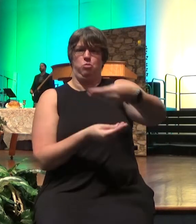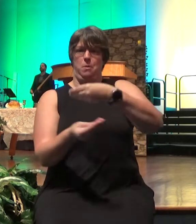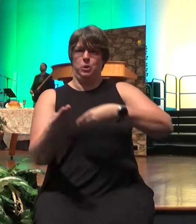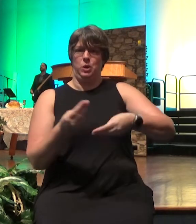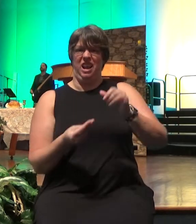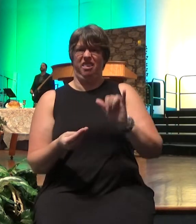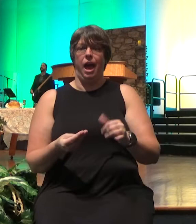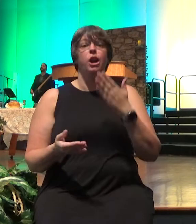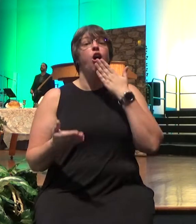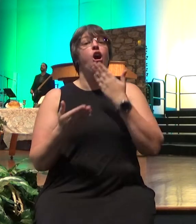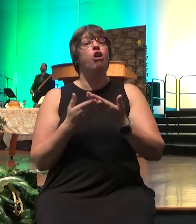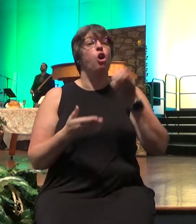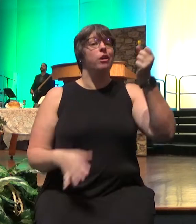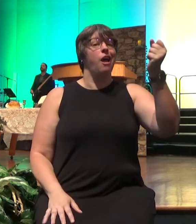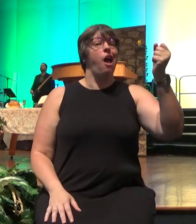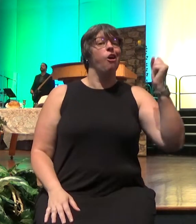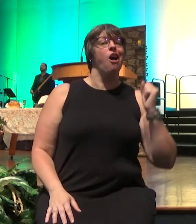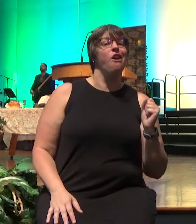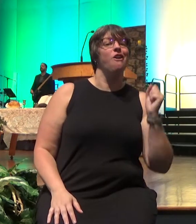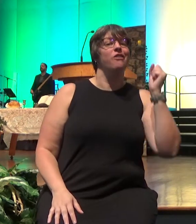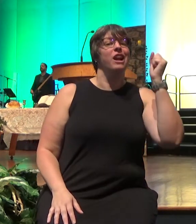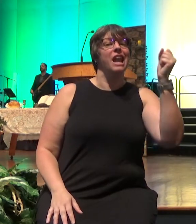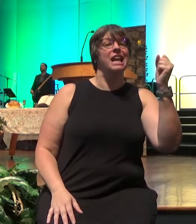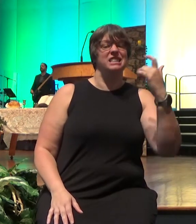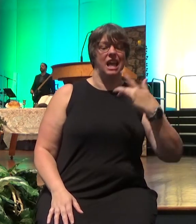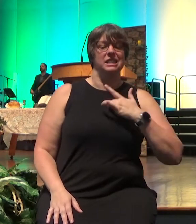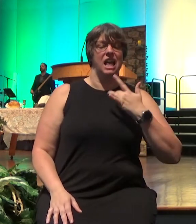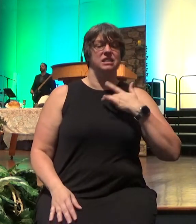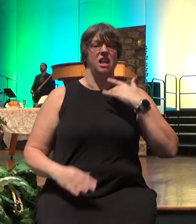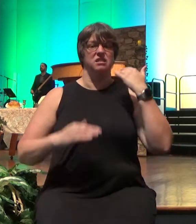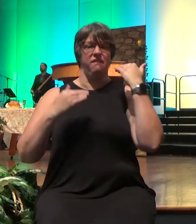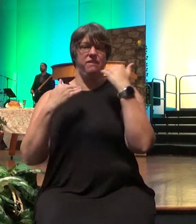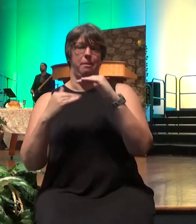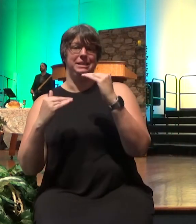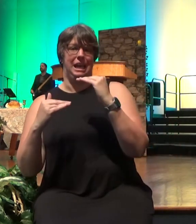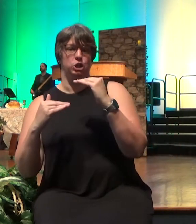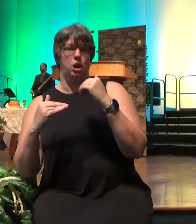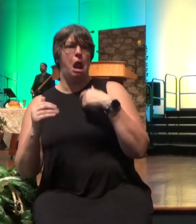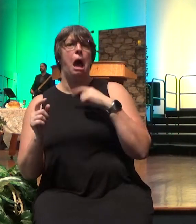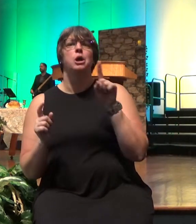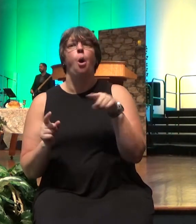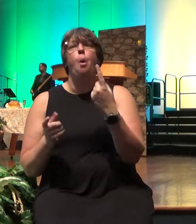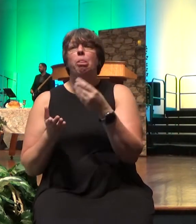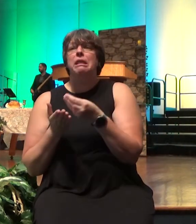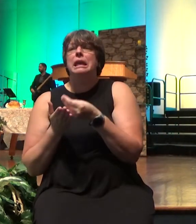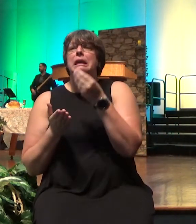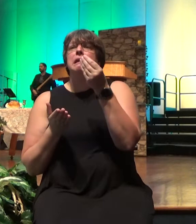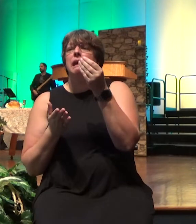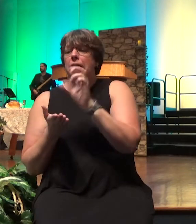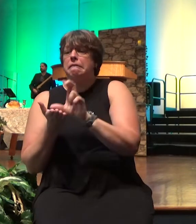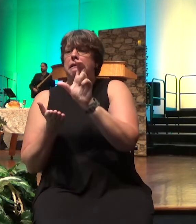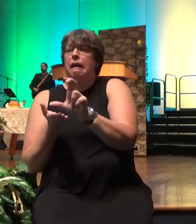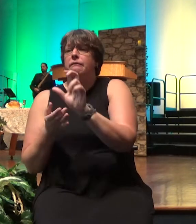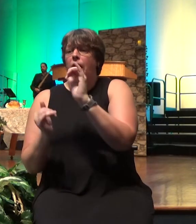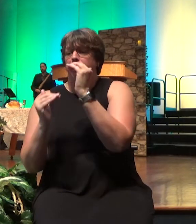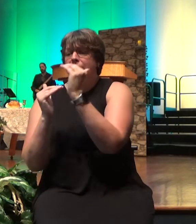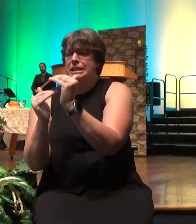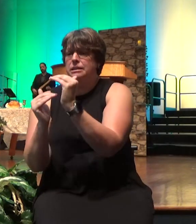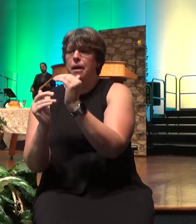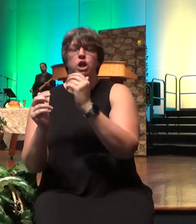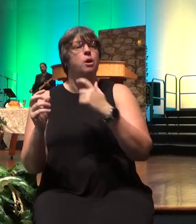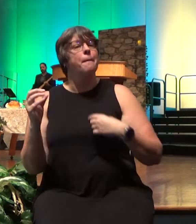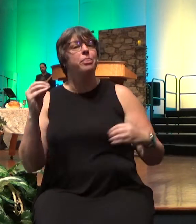All right, it's time for a joyous, sacred moment, and that is the opportunity, the privilege to